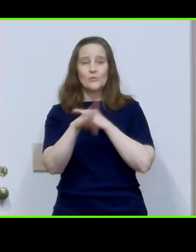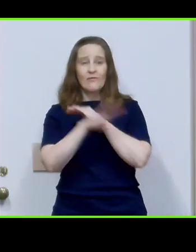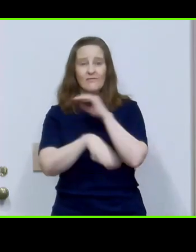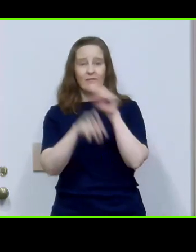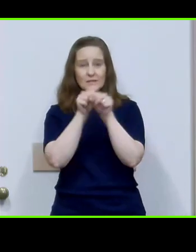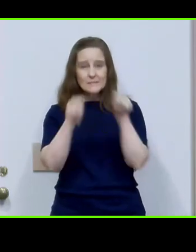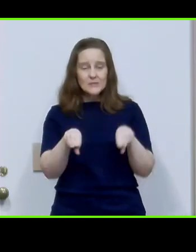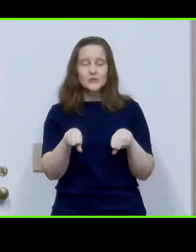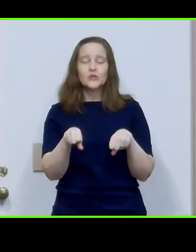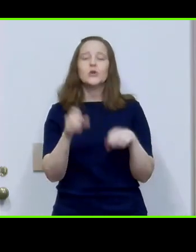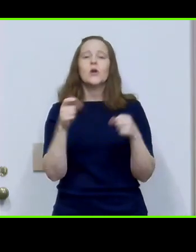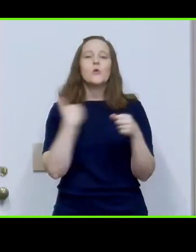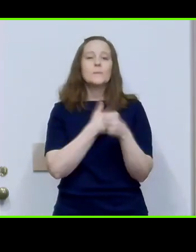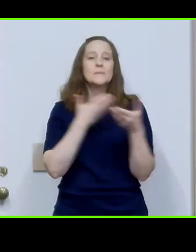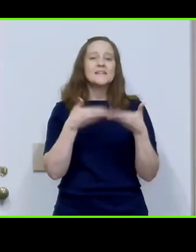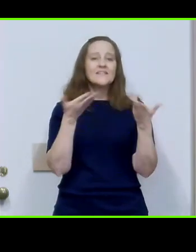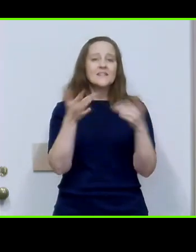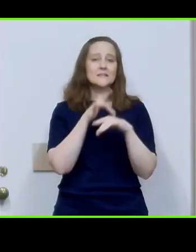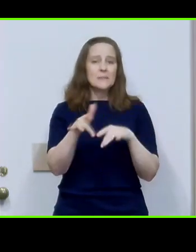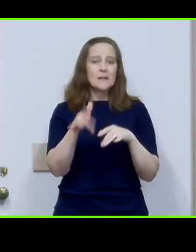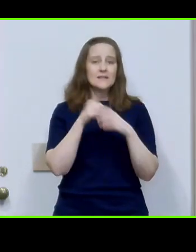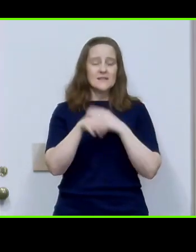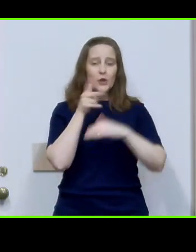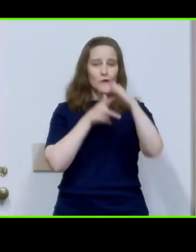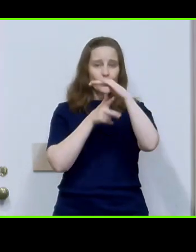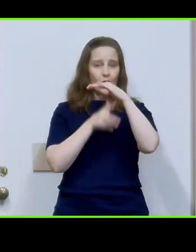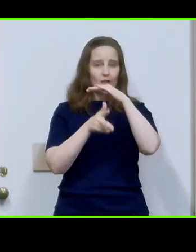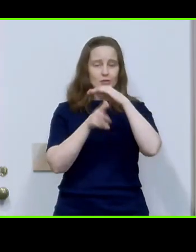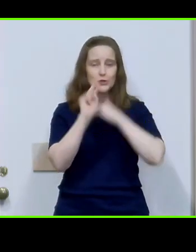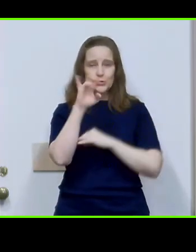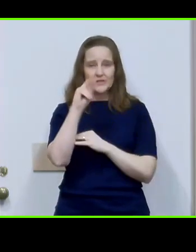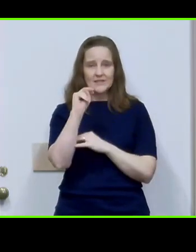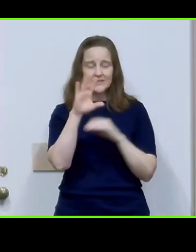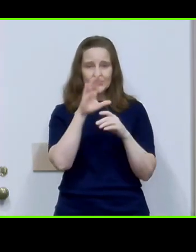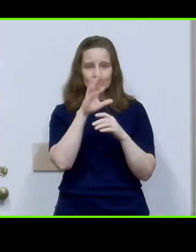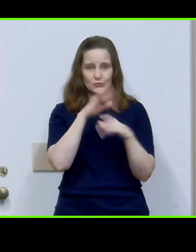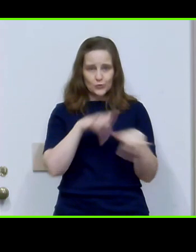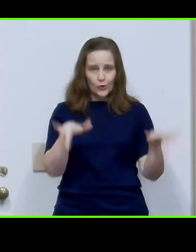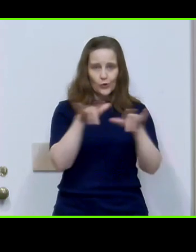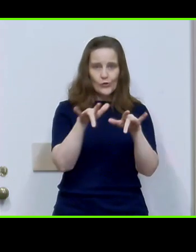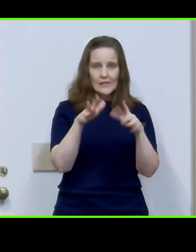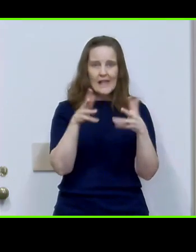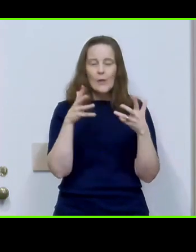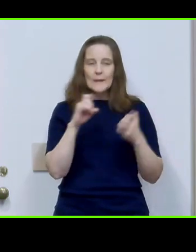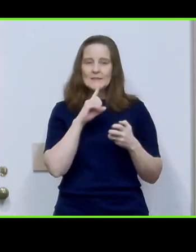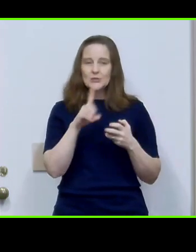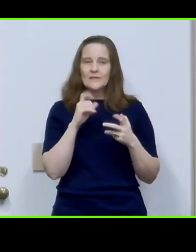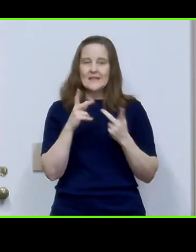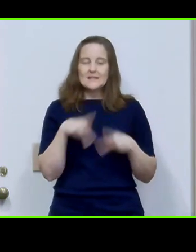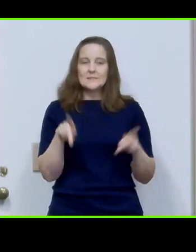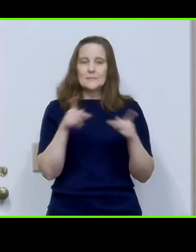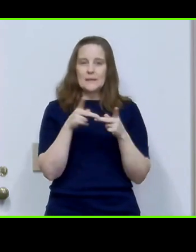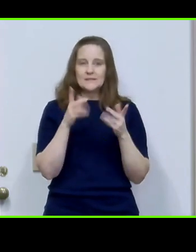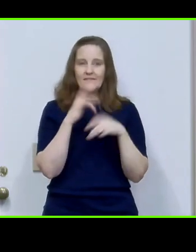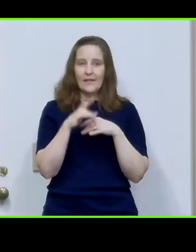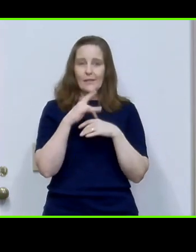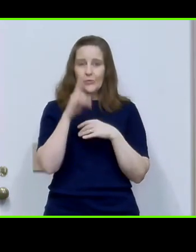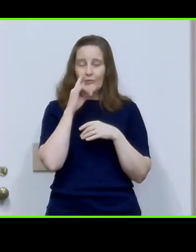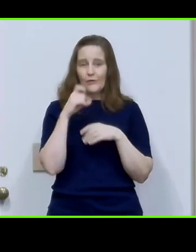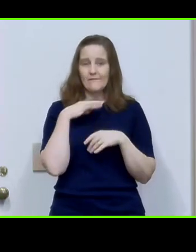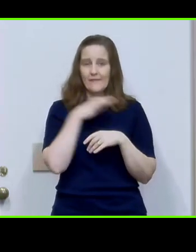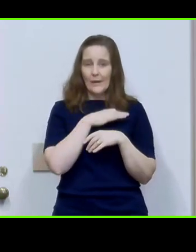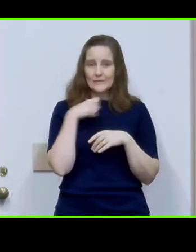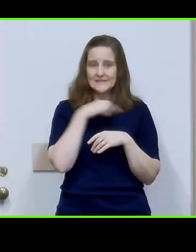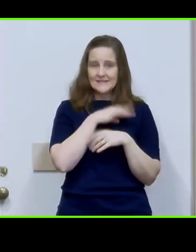we have been providing space at the Union Circle Garage. I have some concern. I want to make sure that that space is available for our faculty, staff,